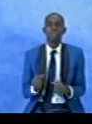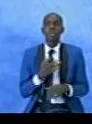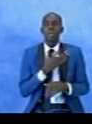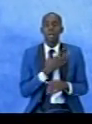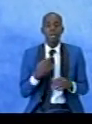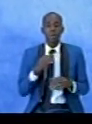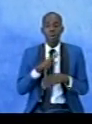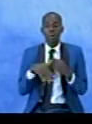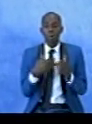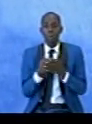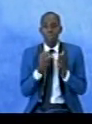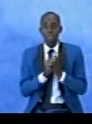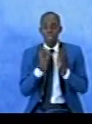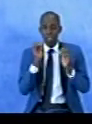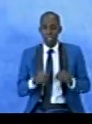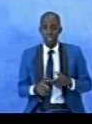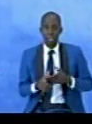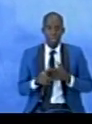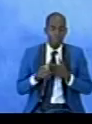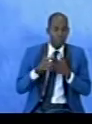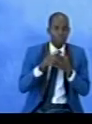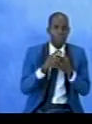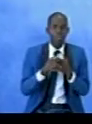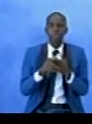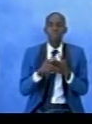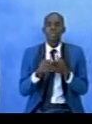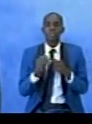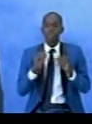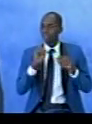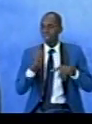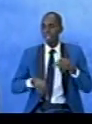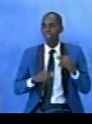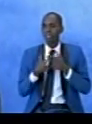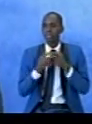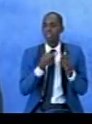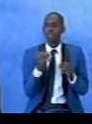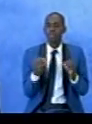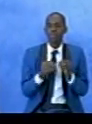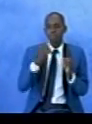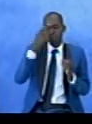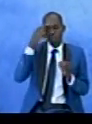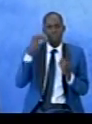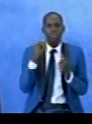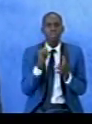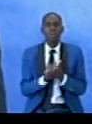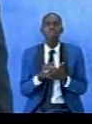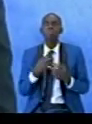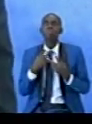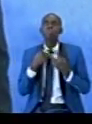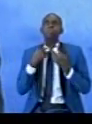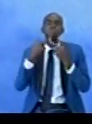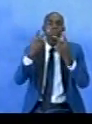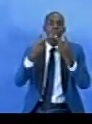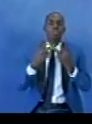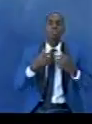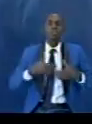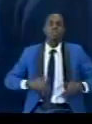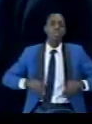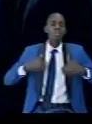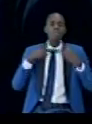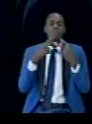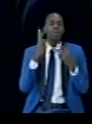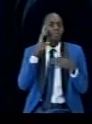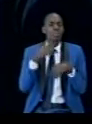escape his grip, they can't run because the roaring has brought fear. And the devil,